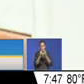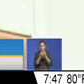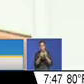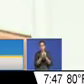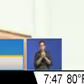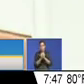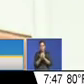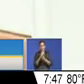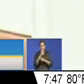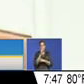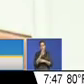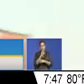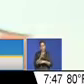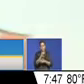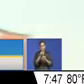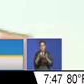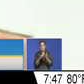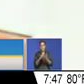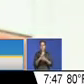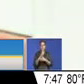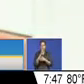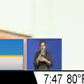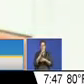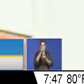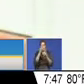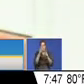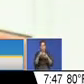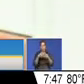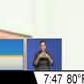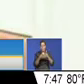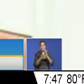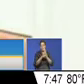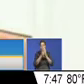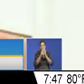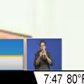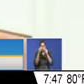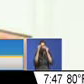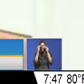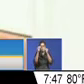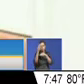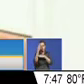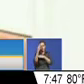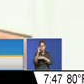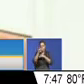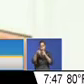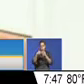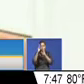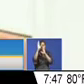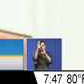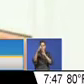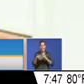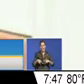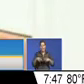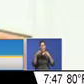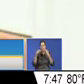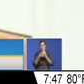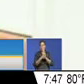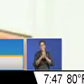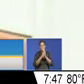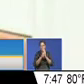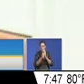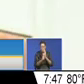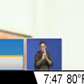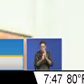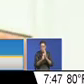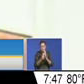nobody can. But the truth of the matter is this is just a real test for their leadership skills. We try to teach more than basketball. We try to teach life skills. And life